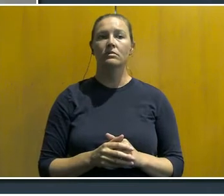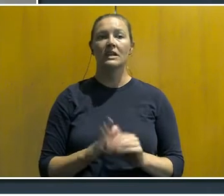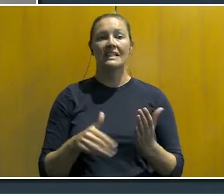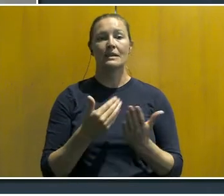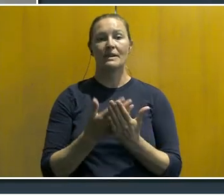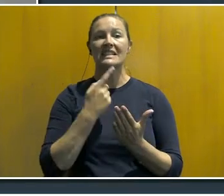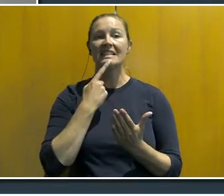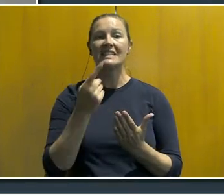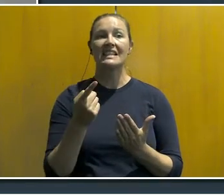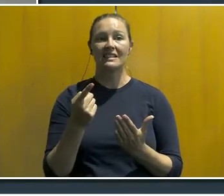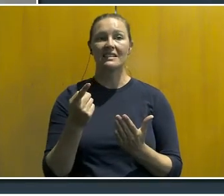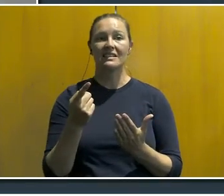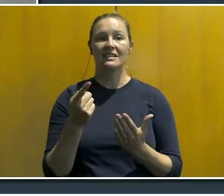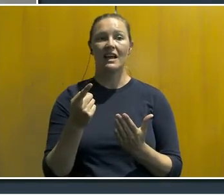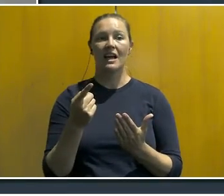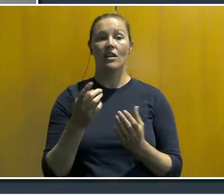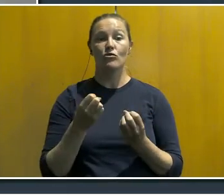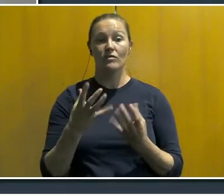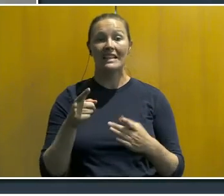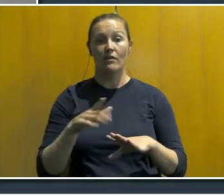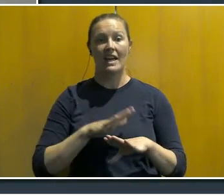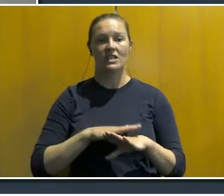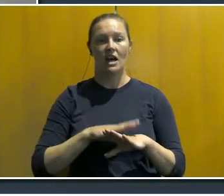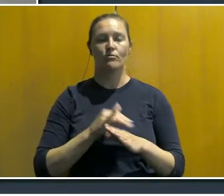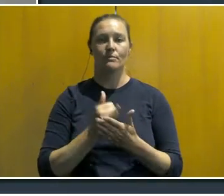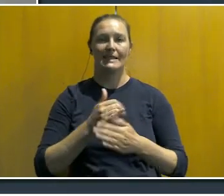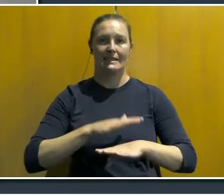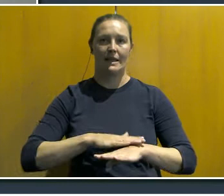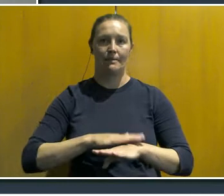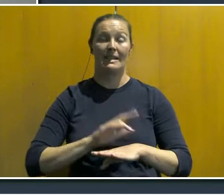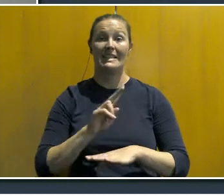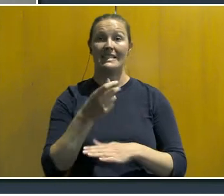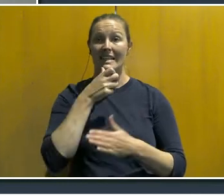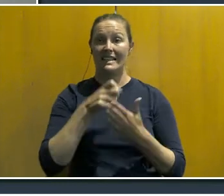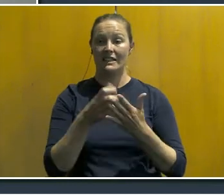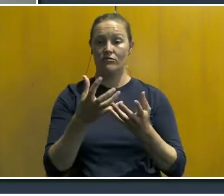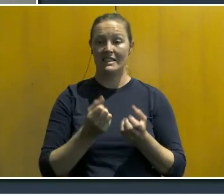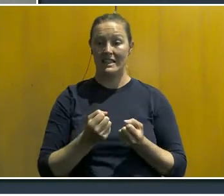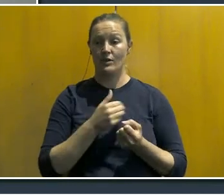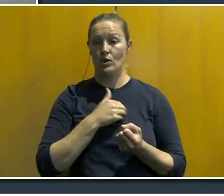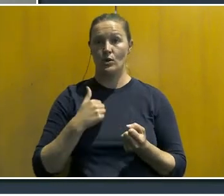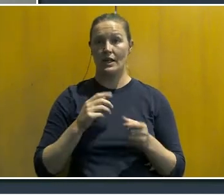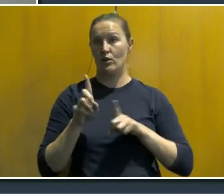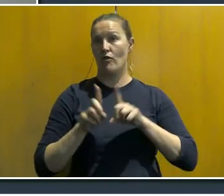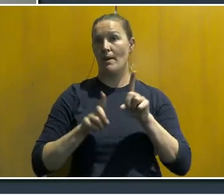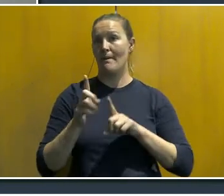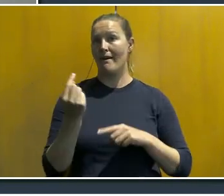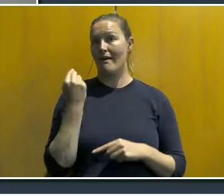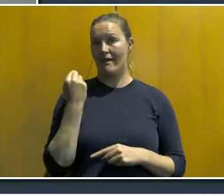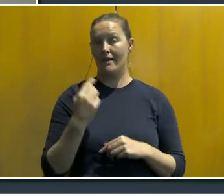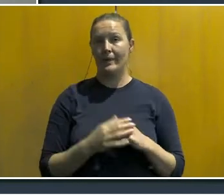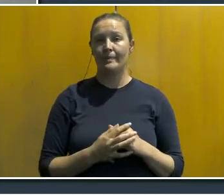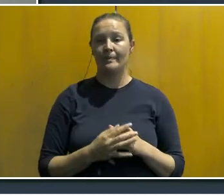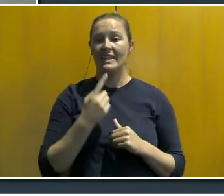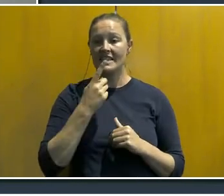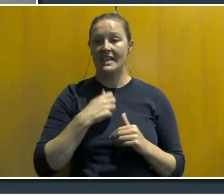of the release of the proposal was unfortunate. The second letter was received on the proposal in early November and indicated